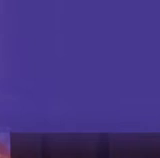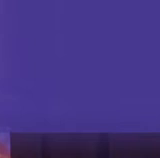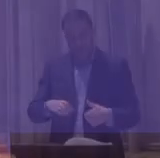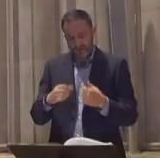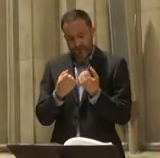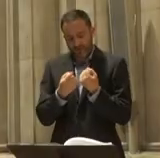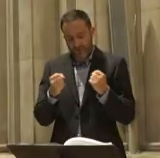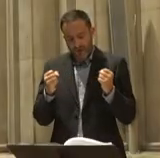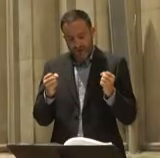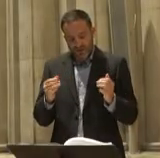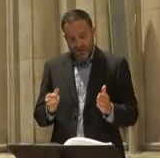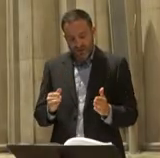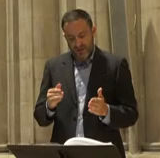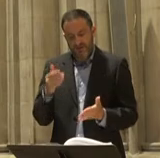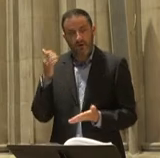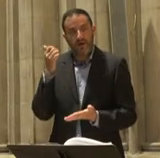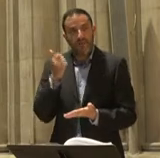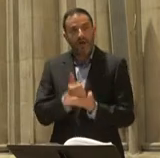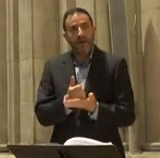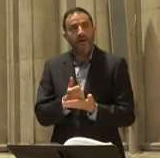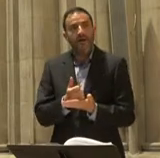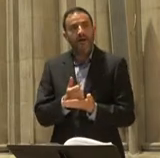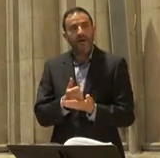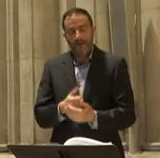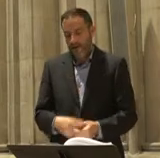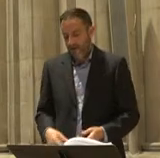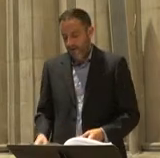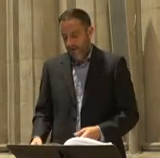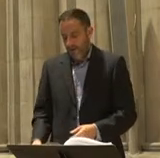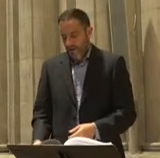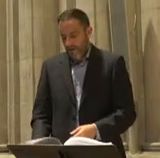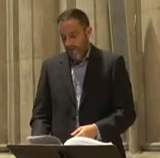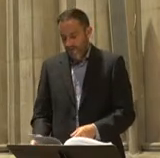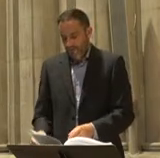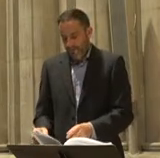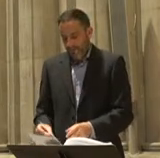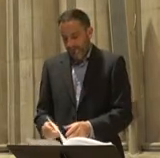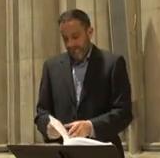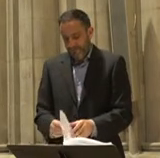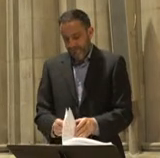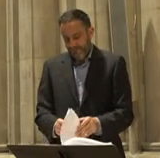risen life of Christ our Savior. Amen.